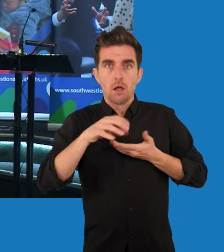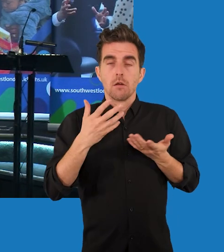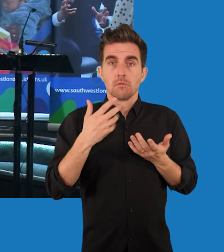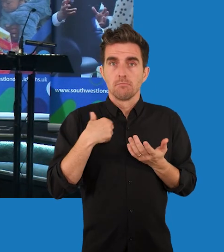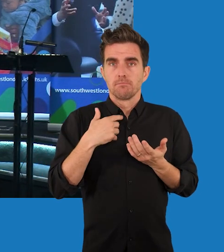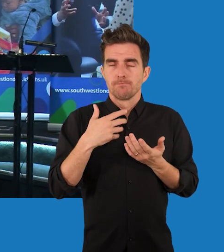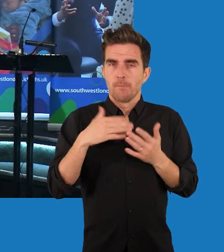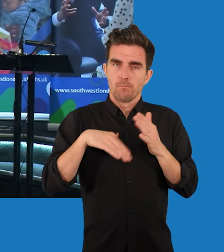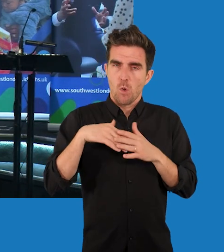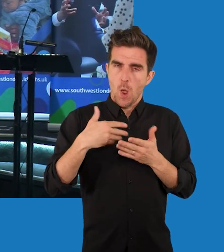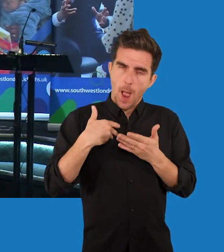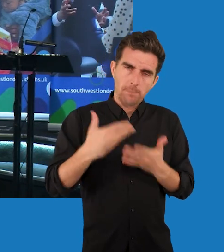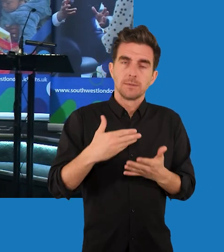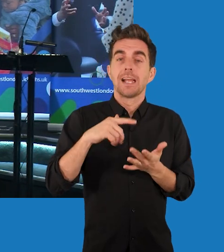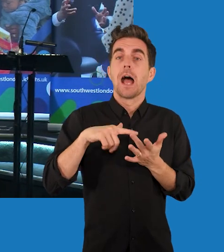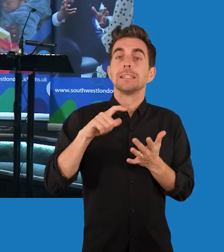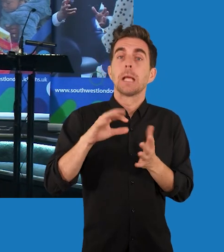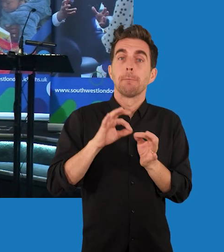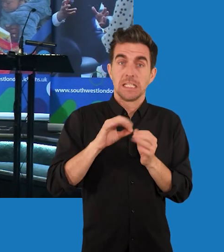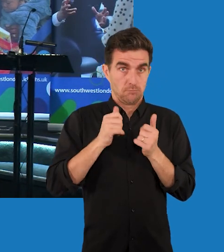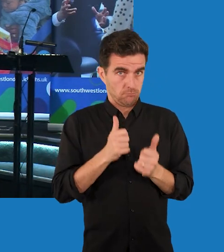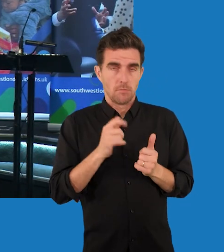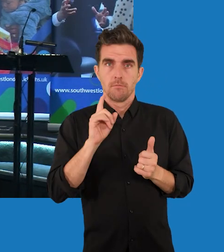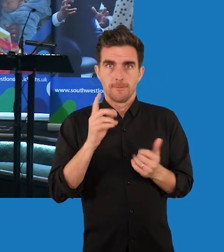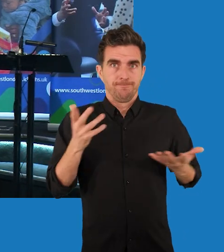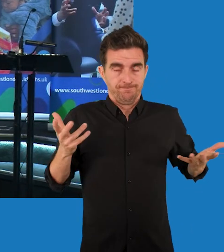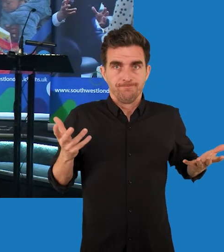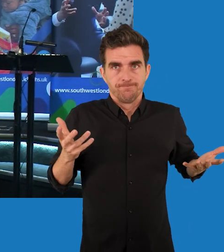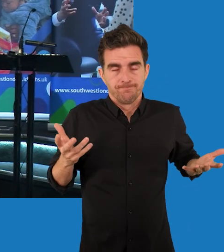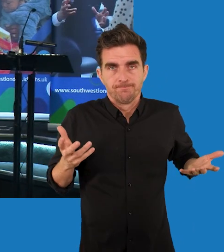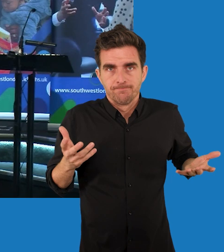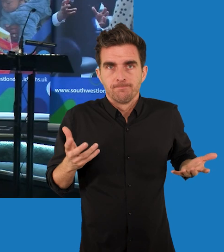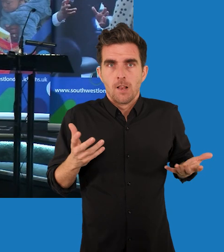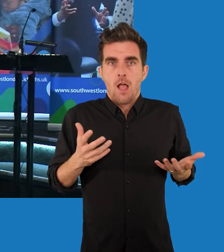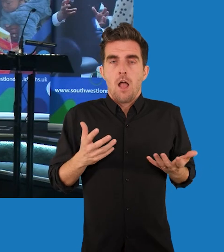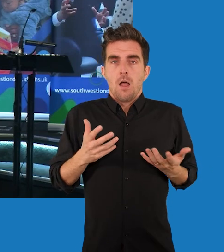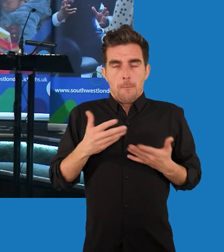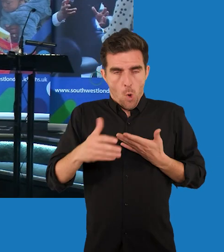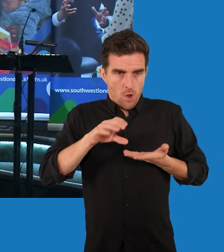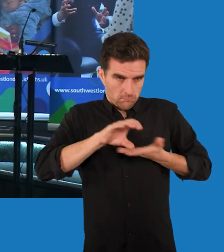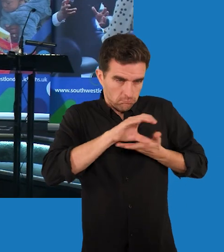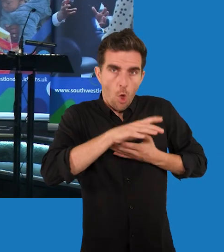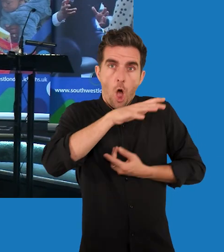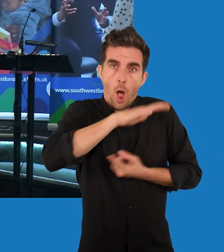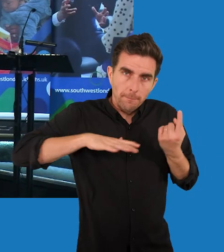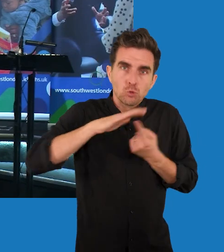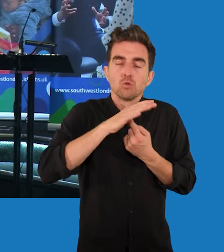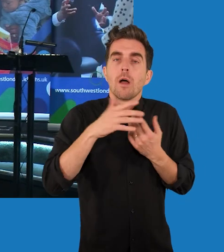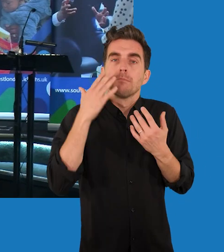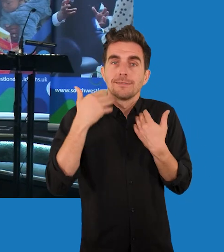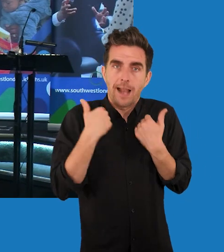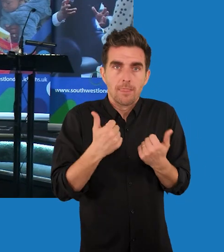Innovations Fund, which was a local fund that we developed, I think we have got a full commitment from the ICB to invest more